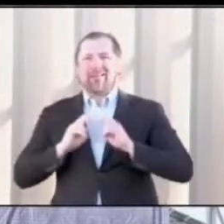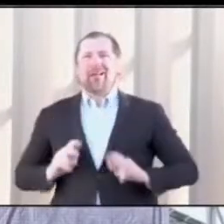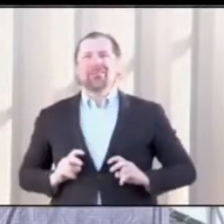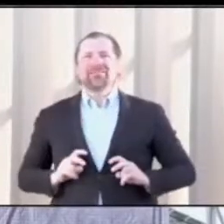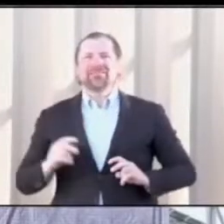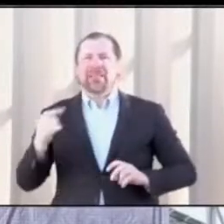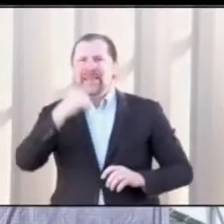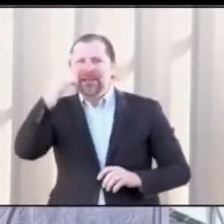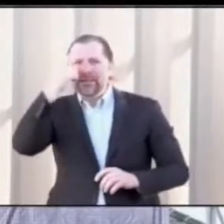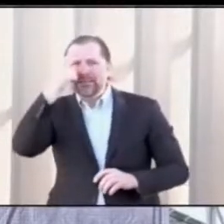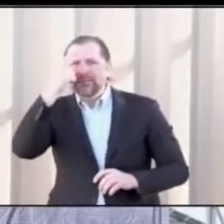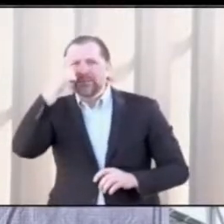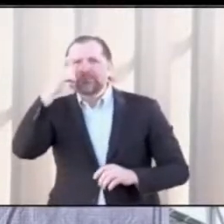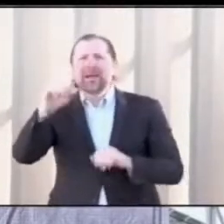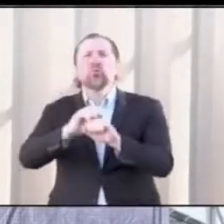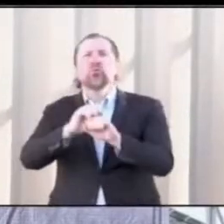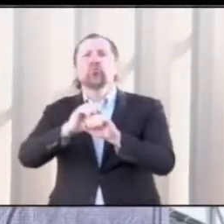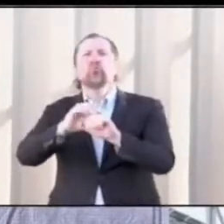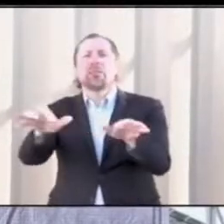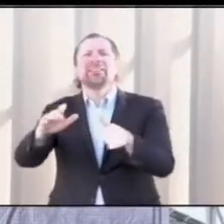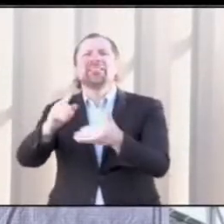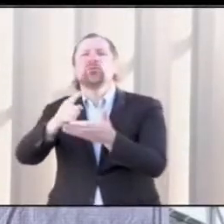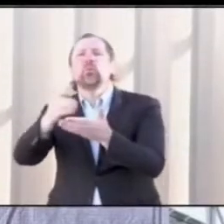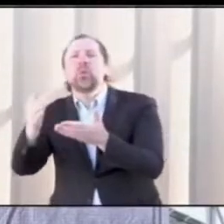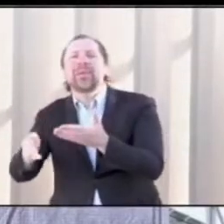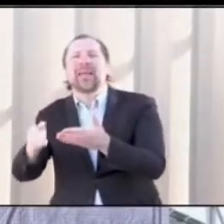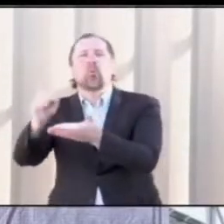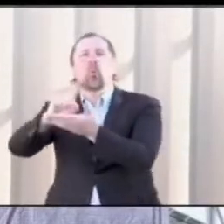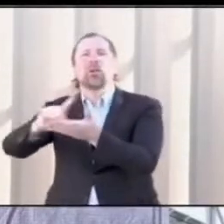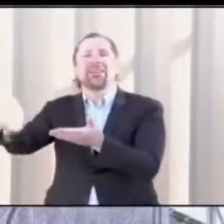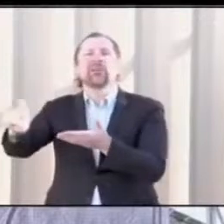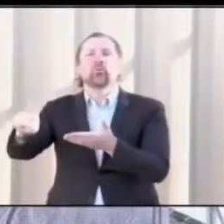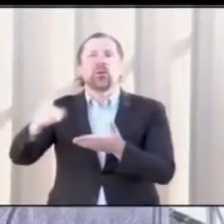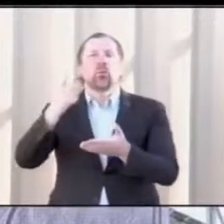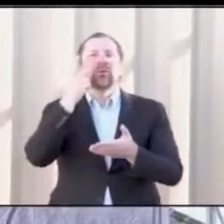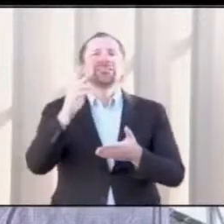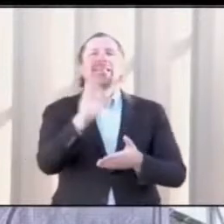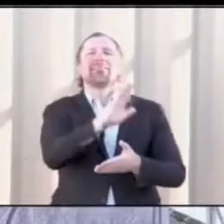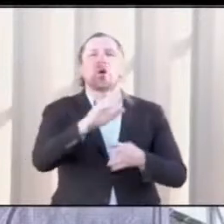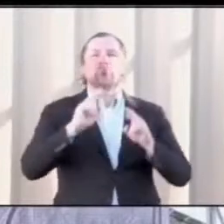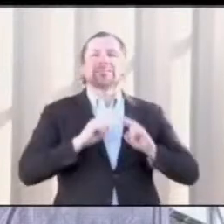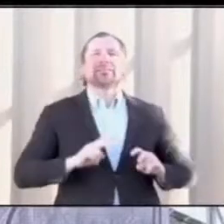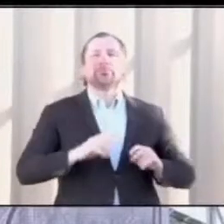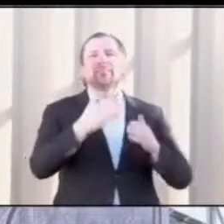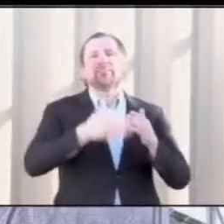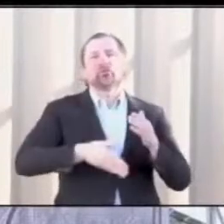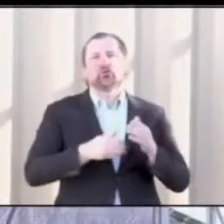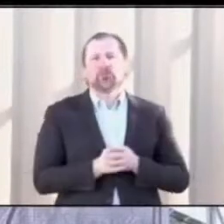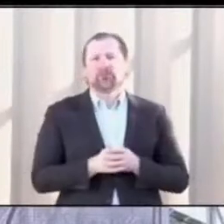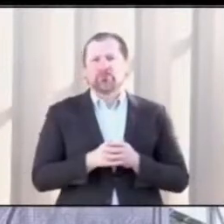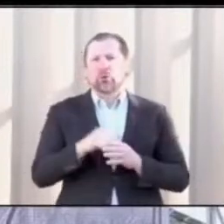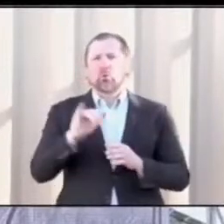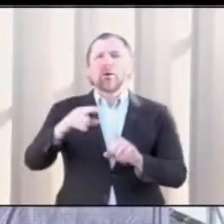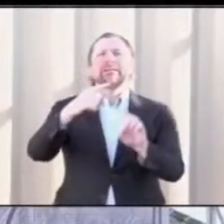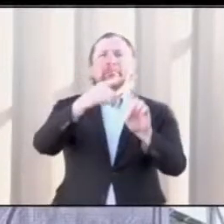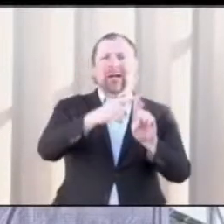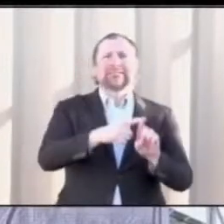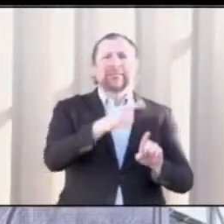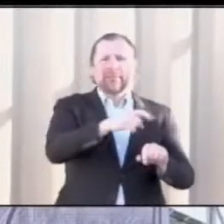sometime late this week or the weekend we will see a field assessment completed. So that is positive